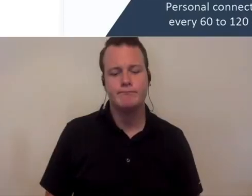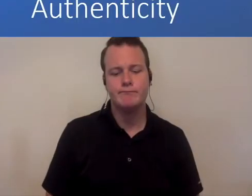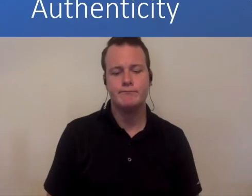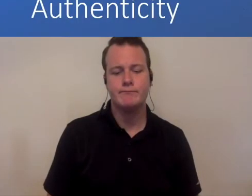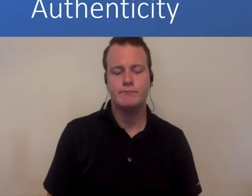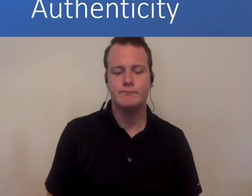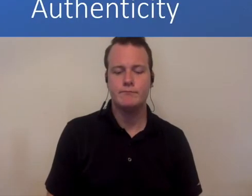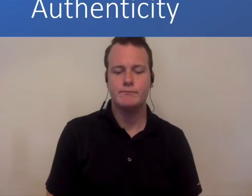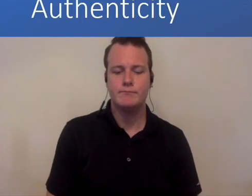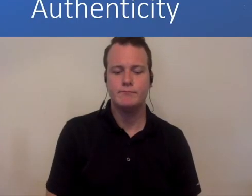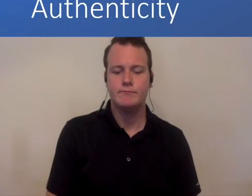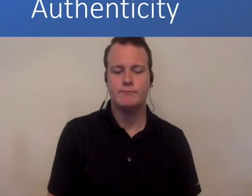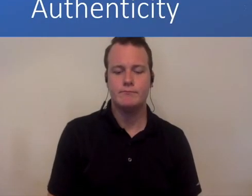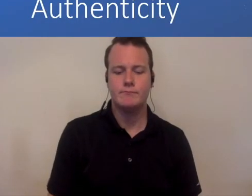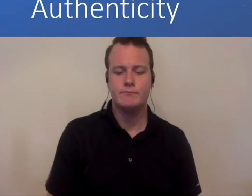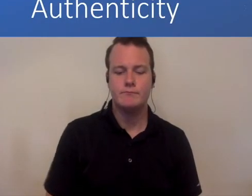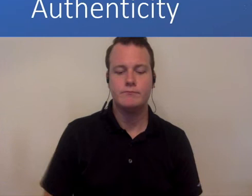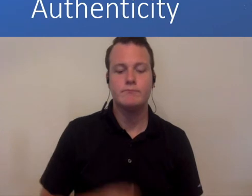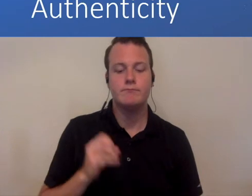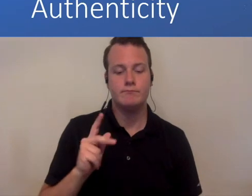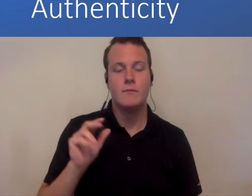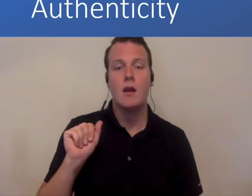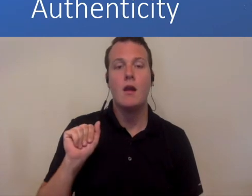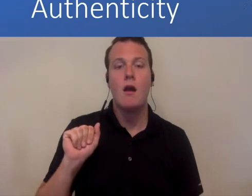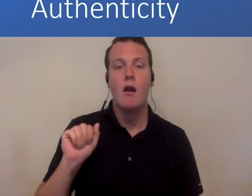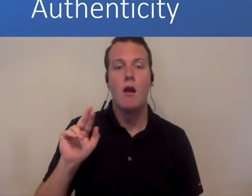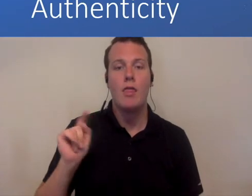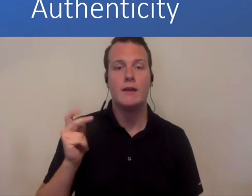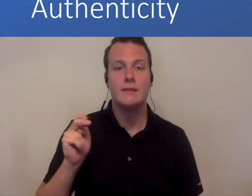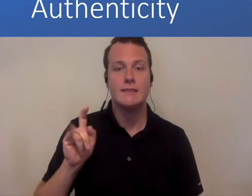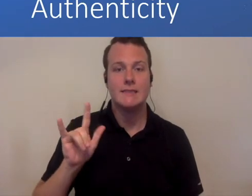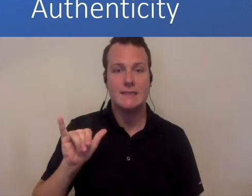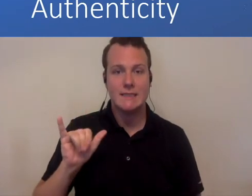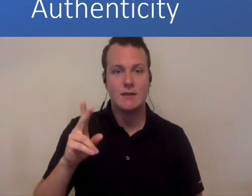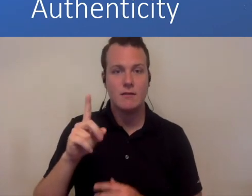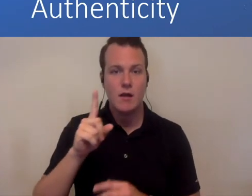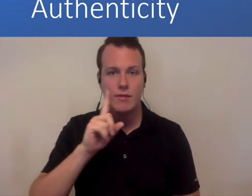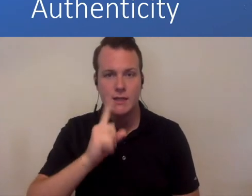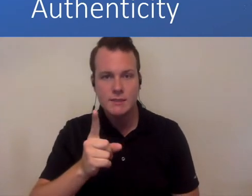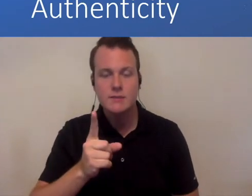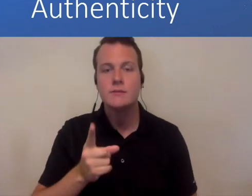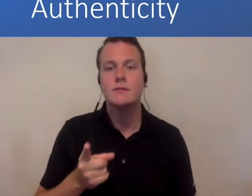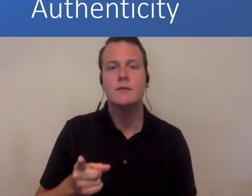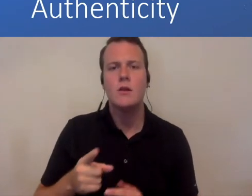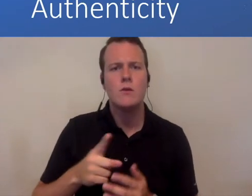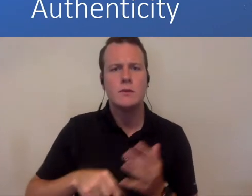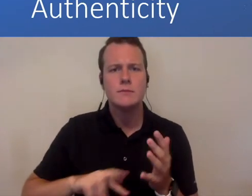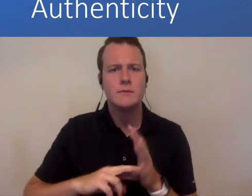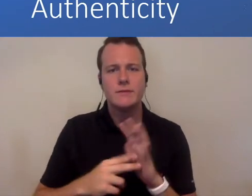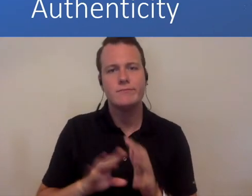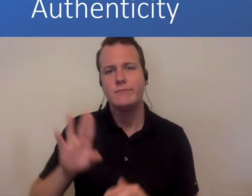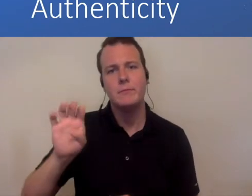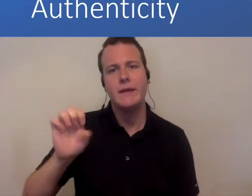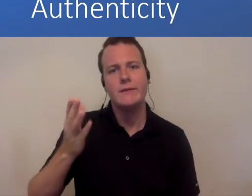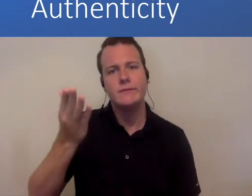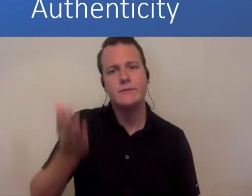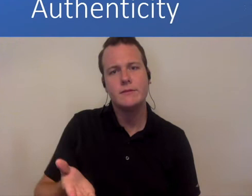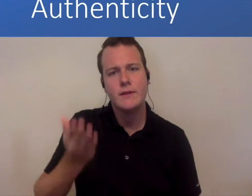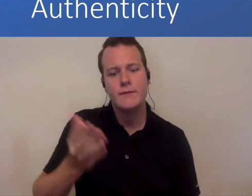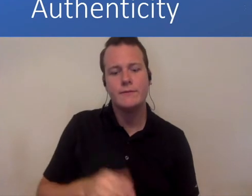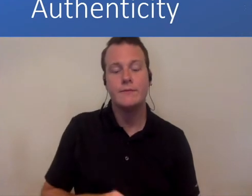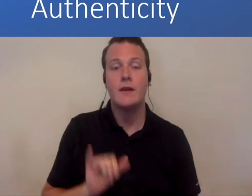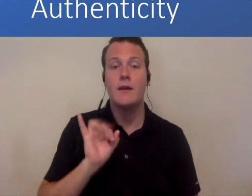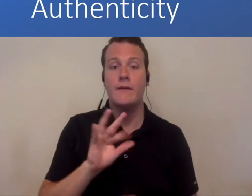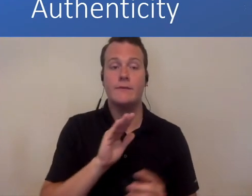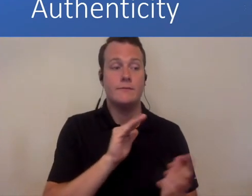Next slide. So authenticity, what's it mean to be authentic? Well, basically be yourself.